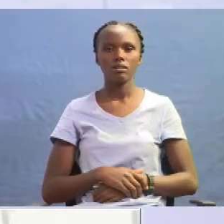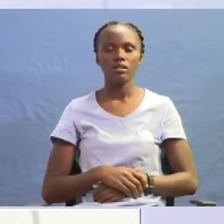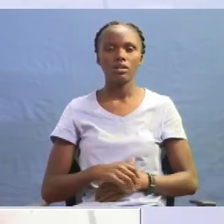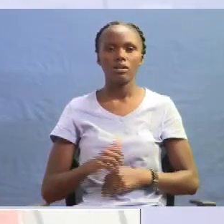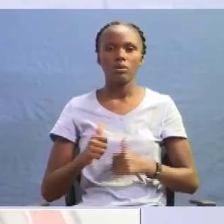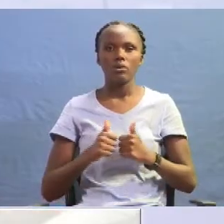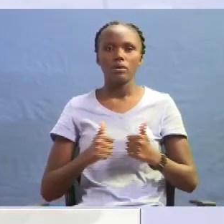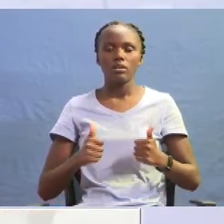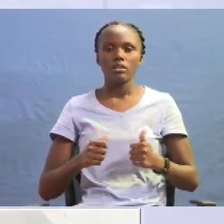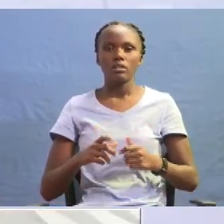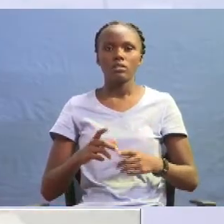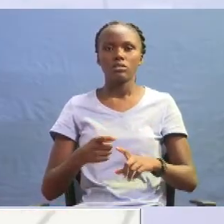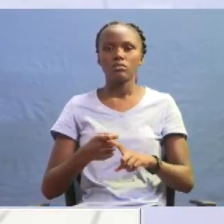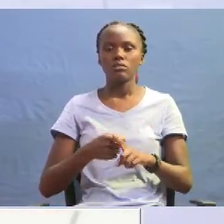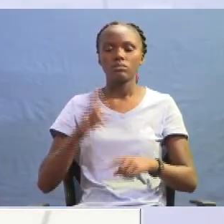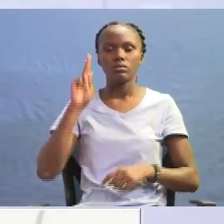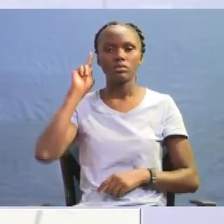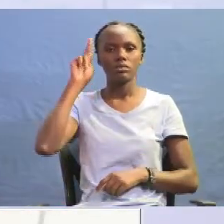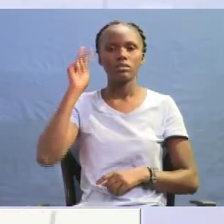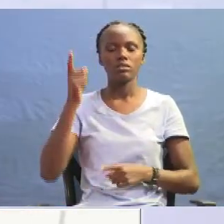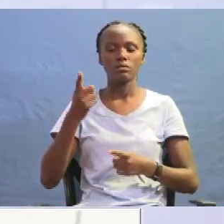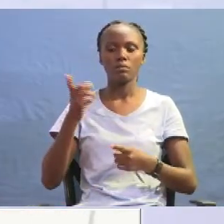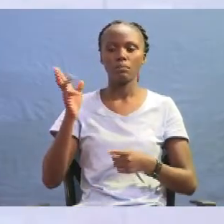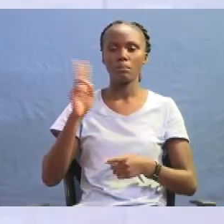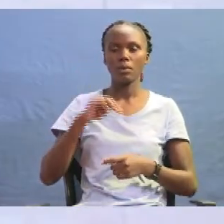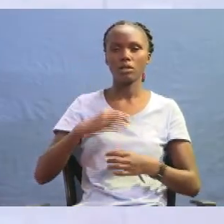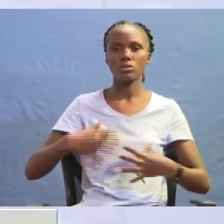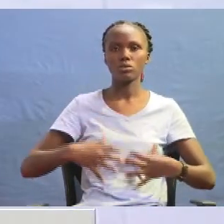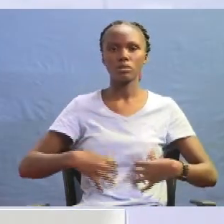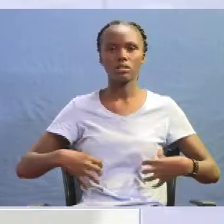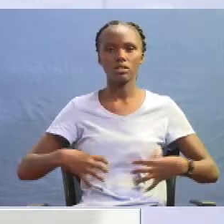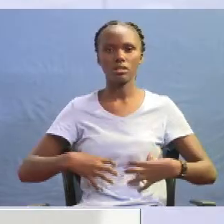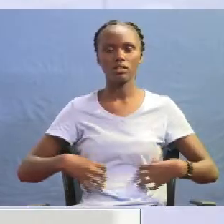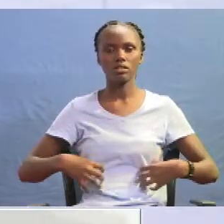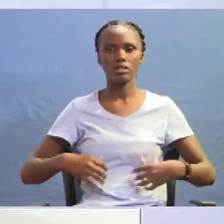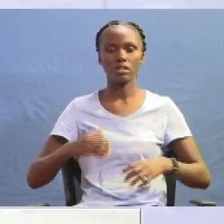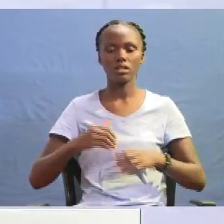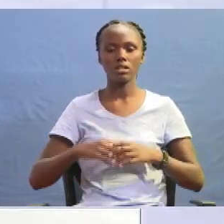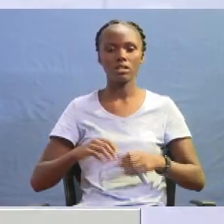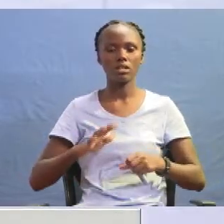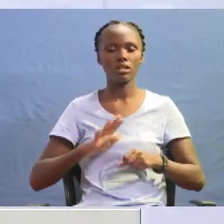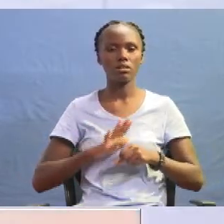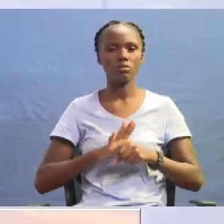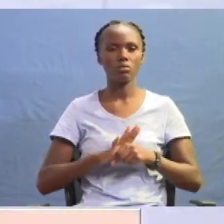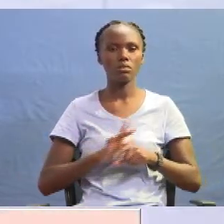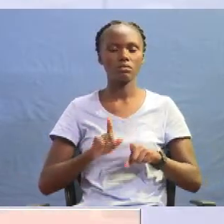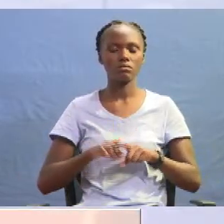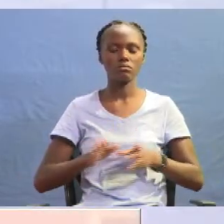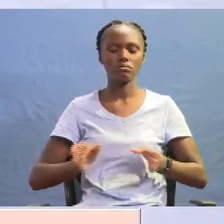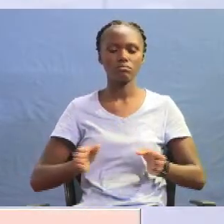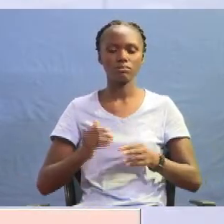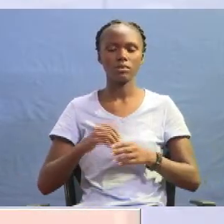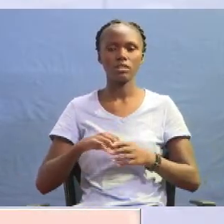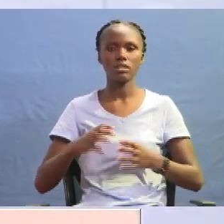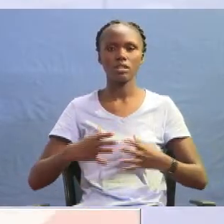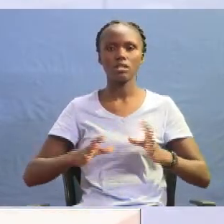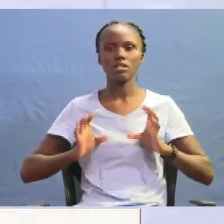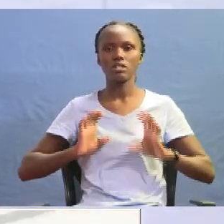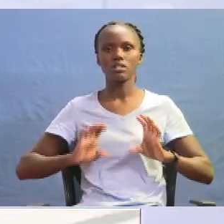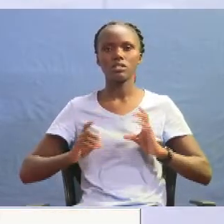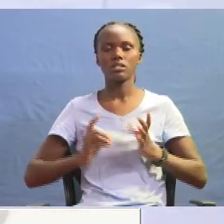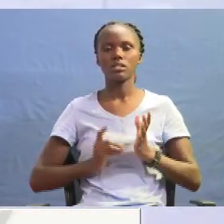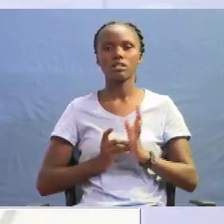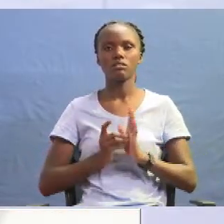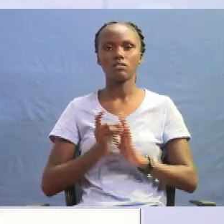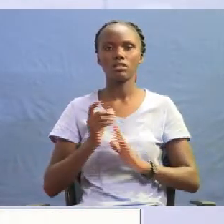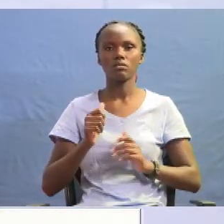All right, from Kisii County to Garissa. In an effort to improve citizens' livelihood through